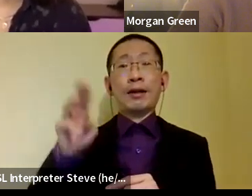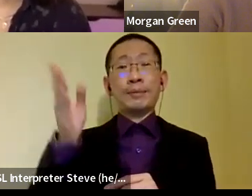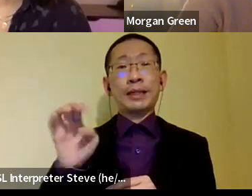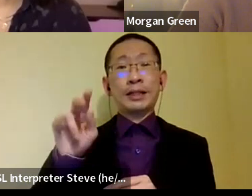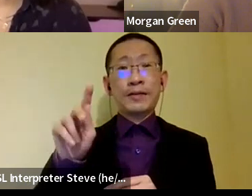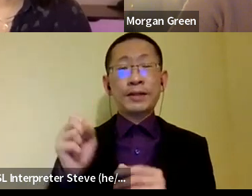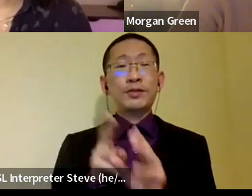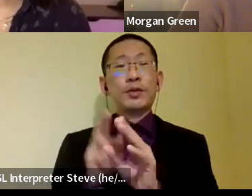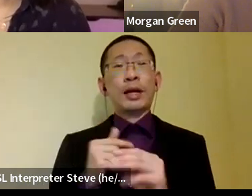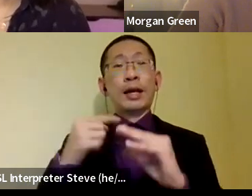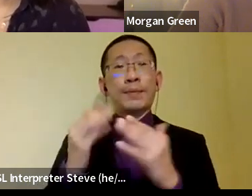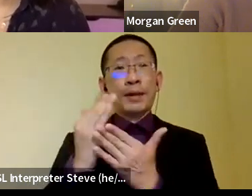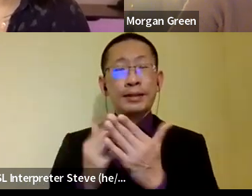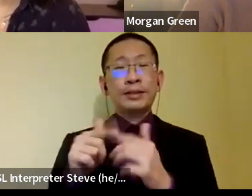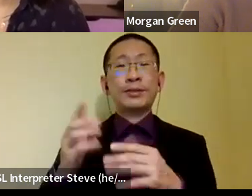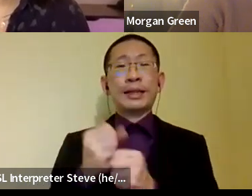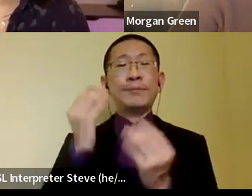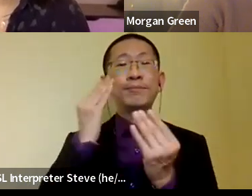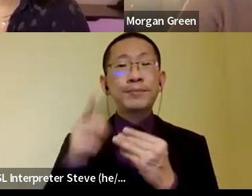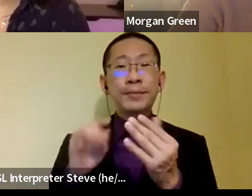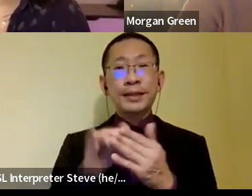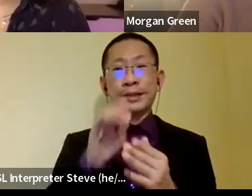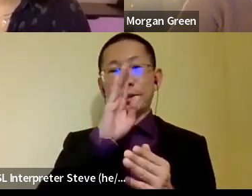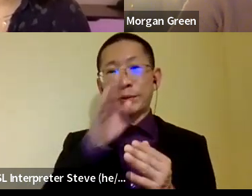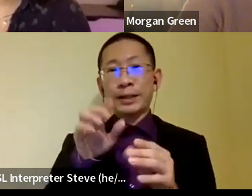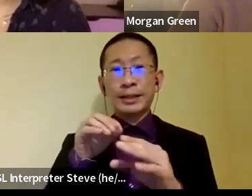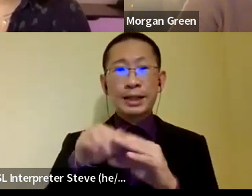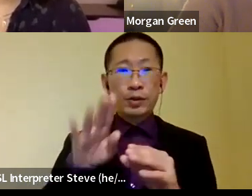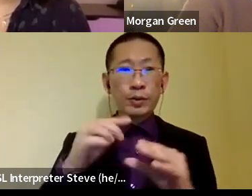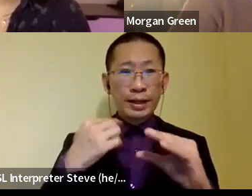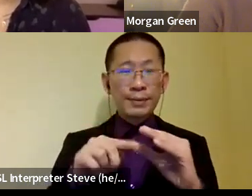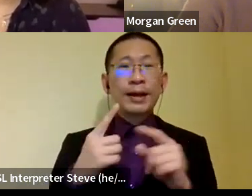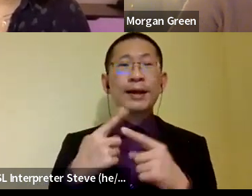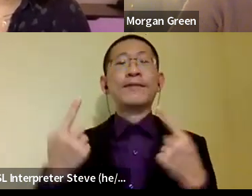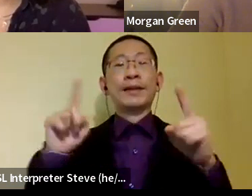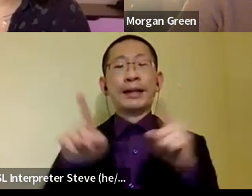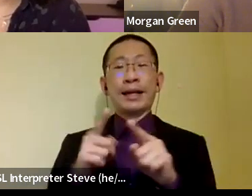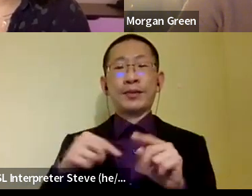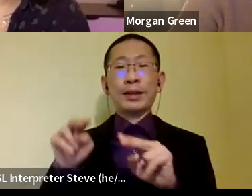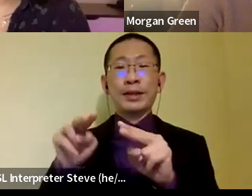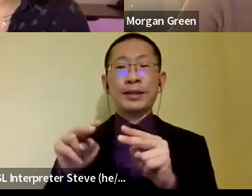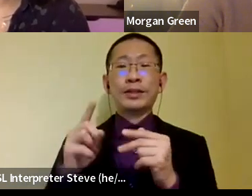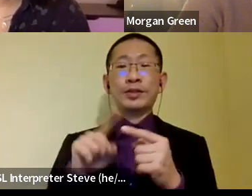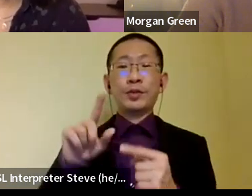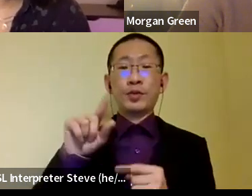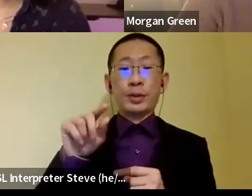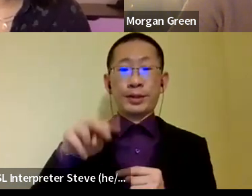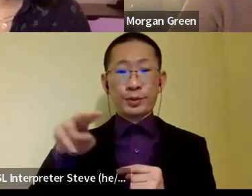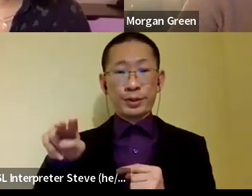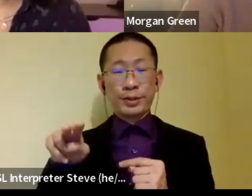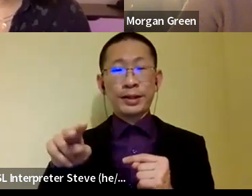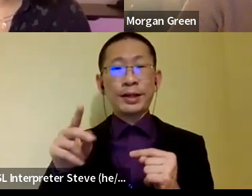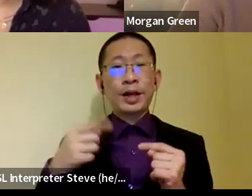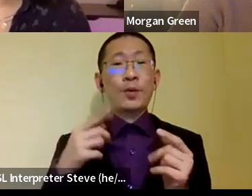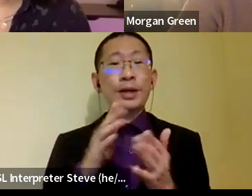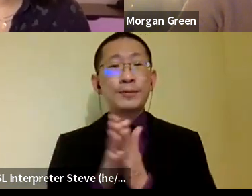email list there to get notifications about these directly to your inbox. And finally, as we look ahead to 2022, we're interested to hear